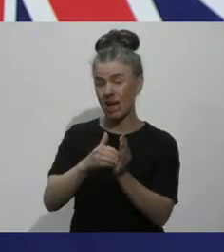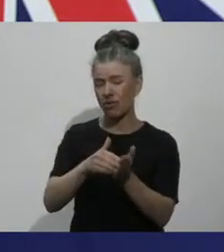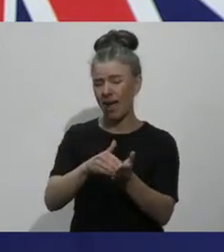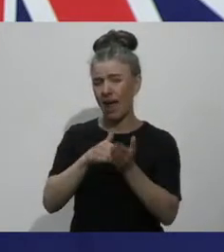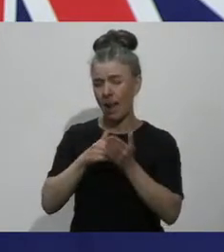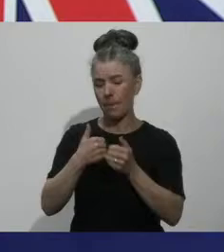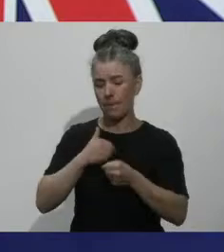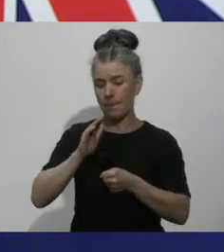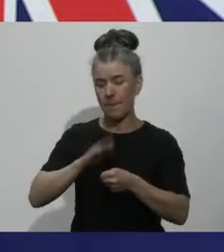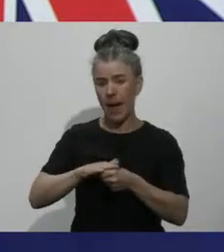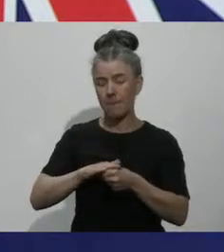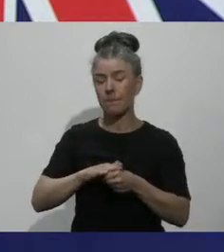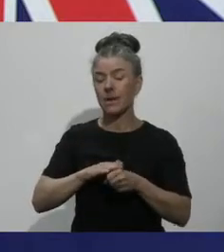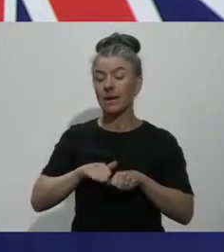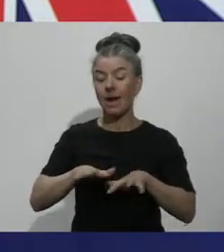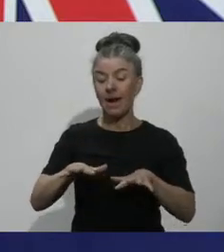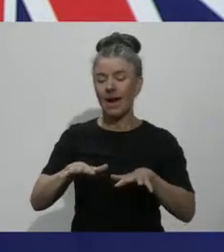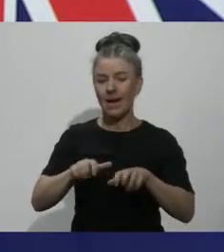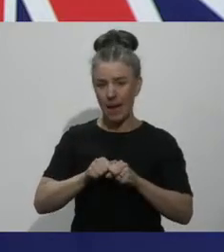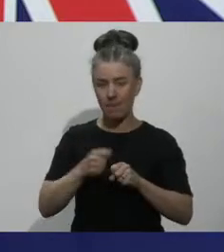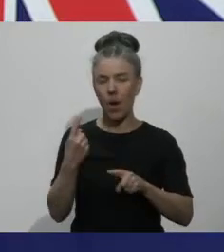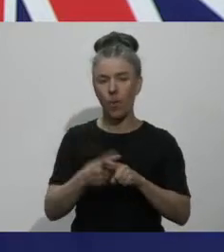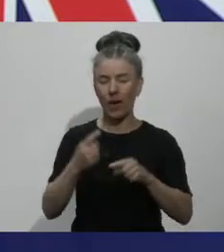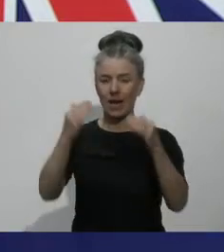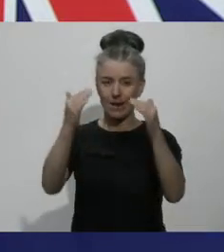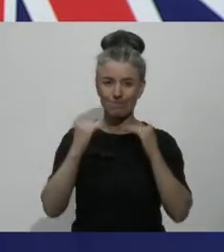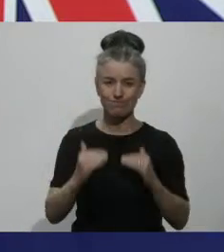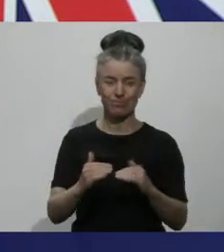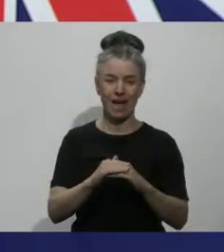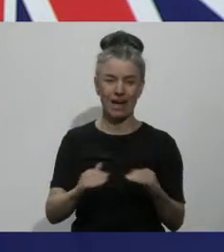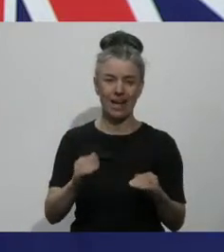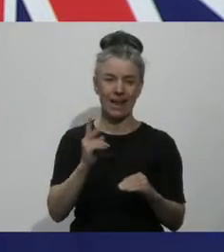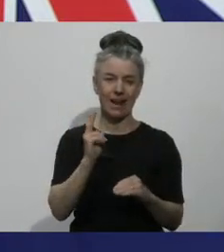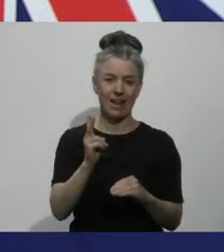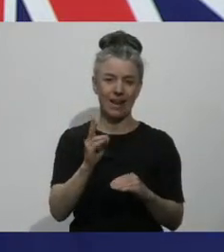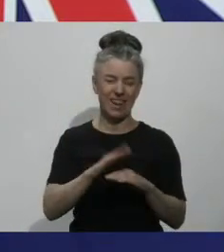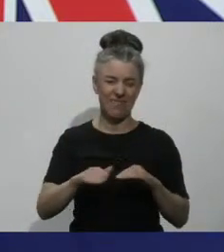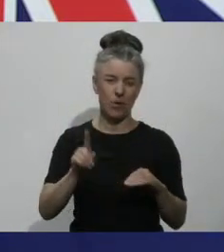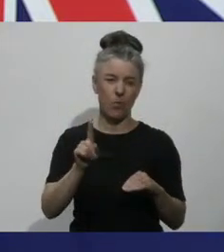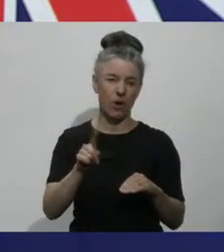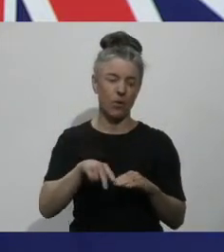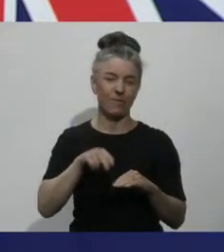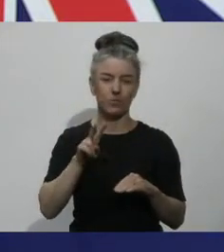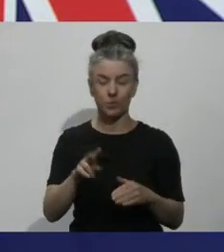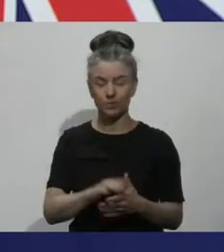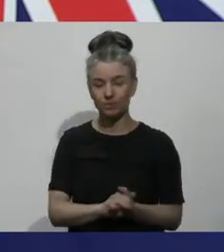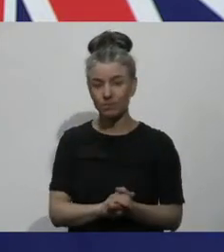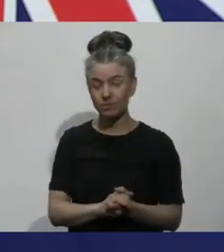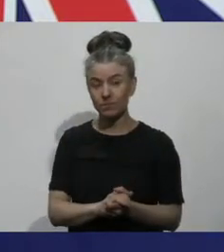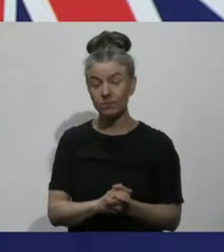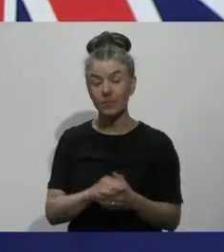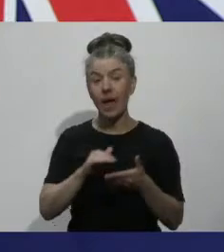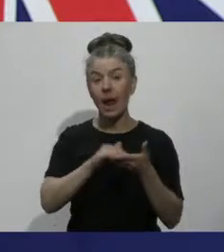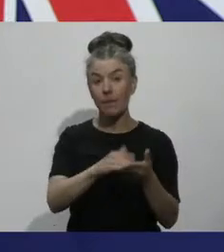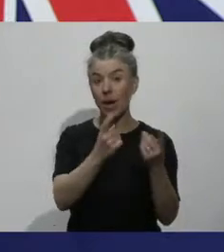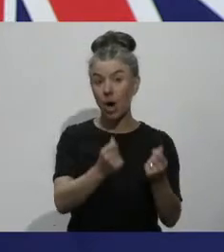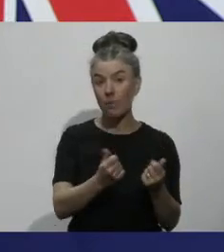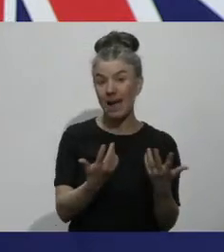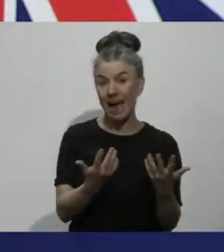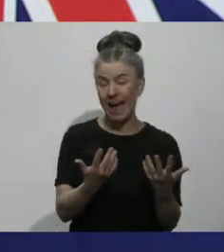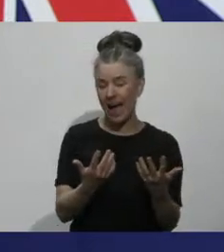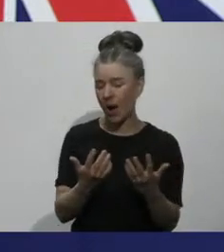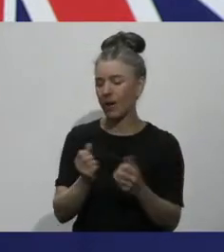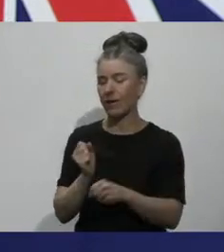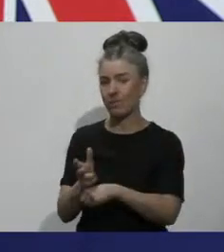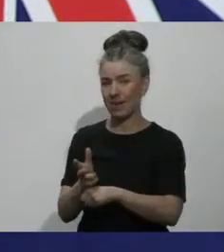out quickly. As always, the best economic response is a strong health response, and short and sharp is